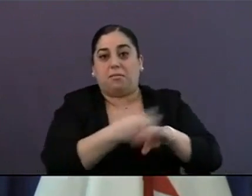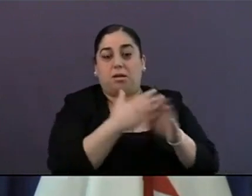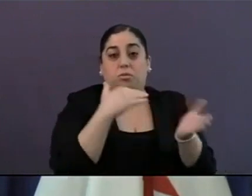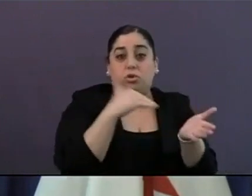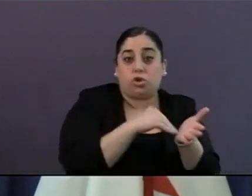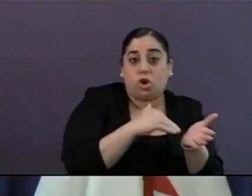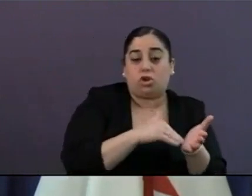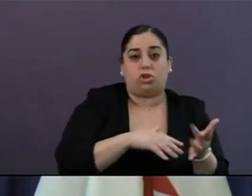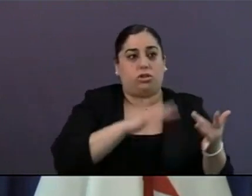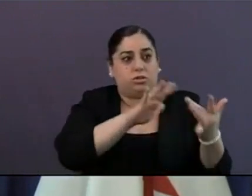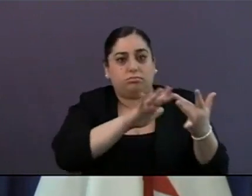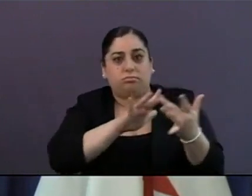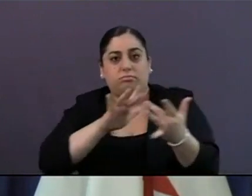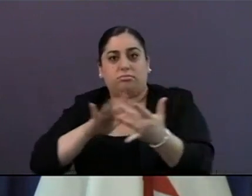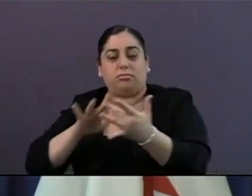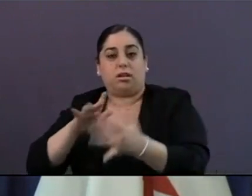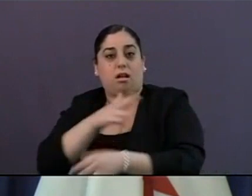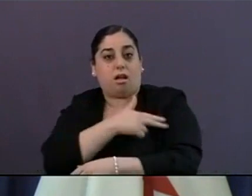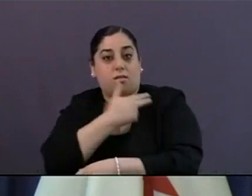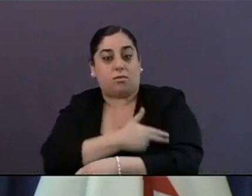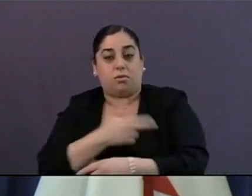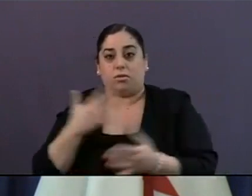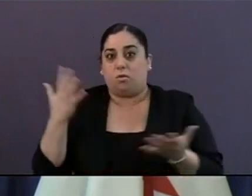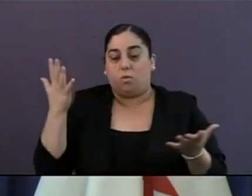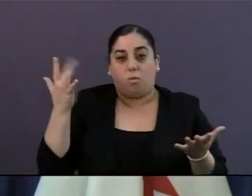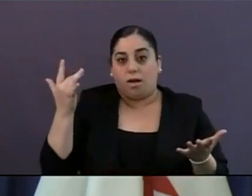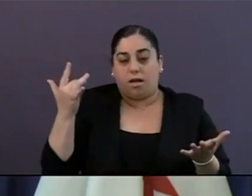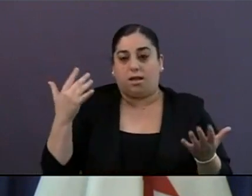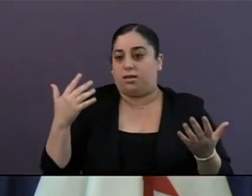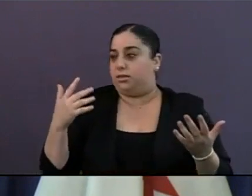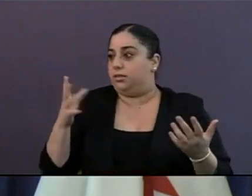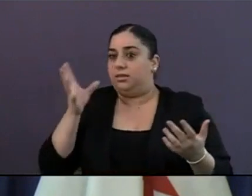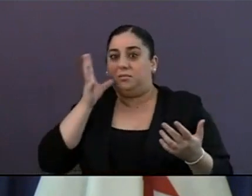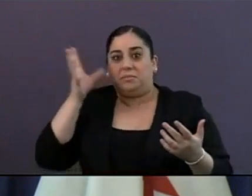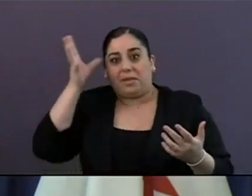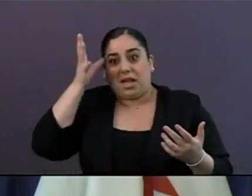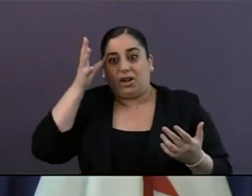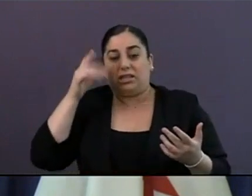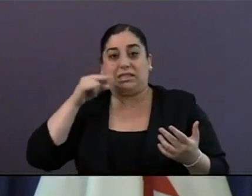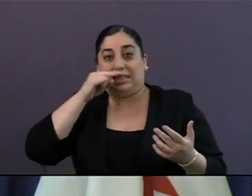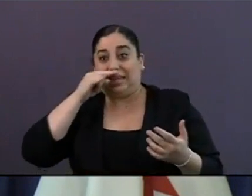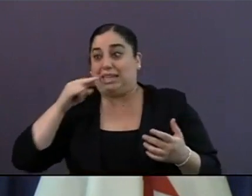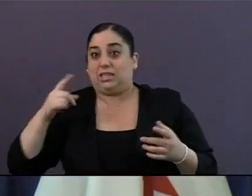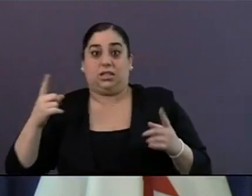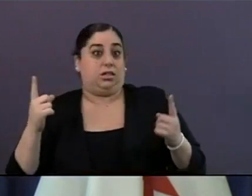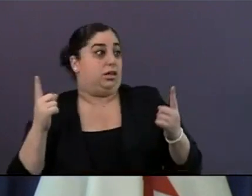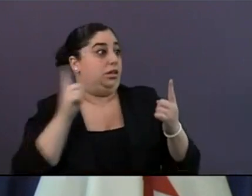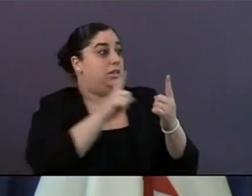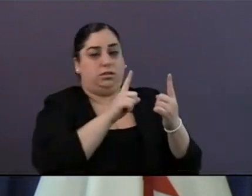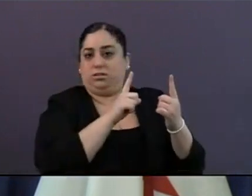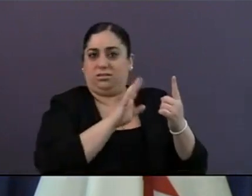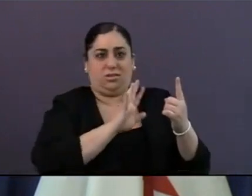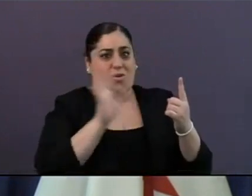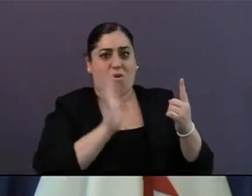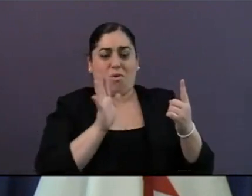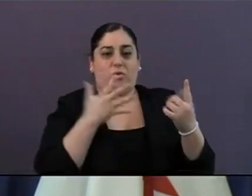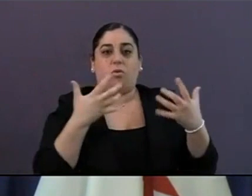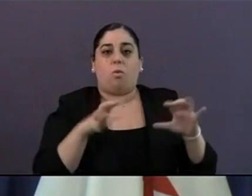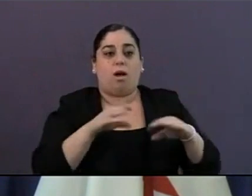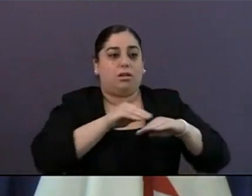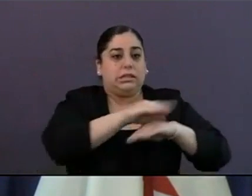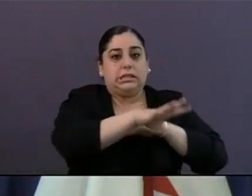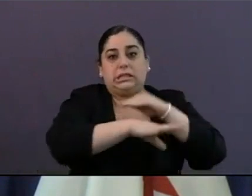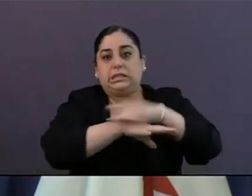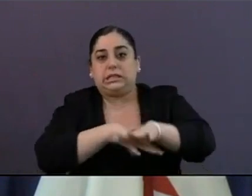parents can't bring their children onto our campus for either routine care or urgent care. It could be potentially a crisis. And one of the real concerns